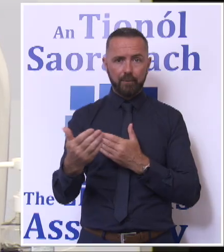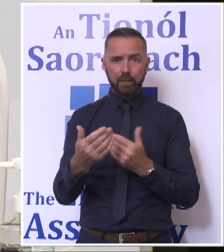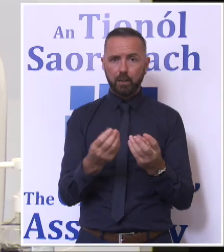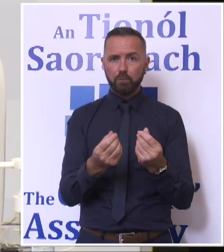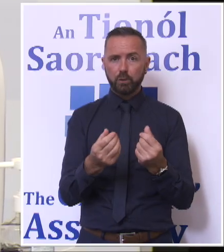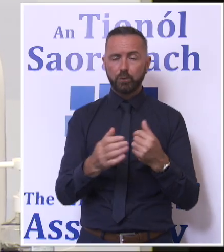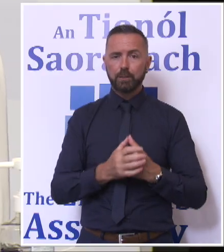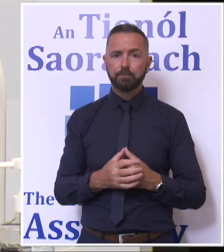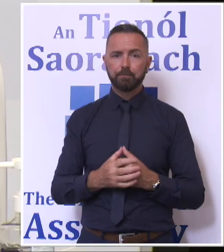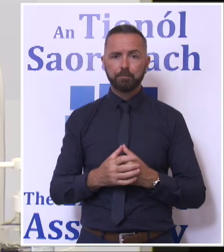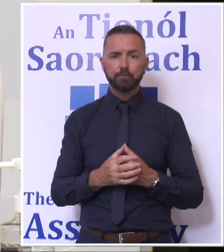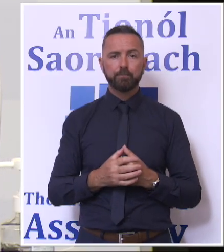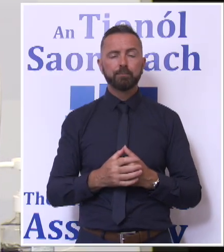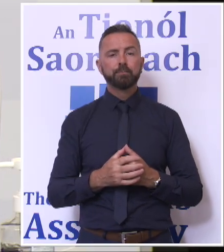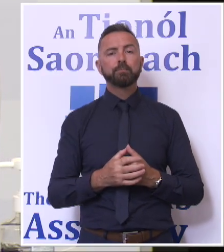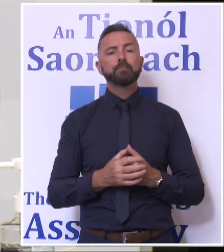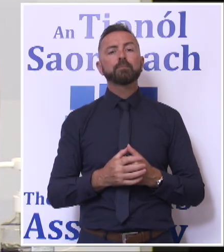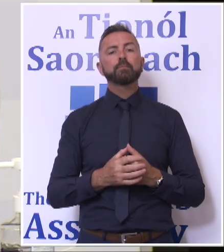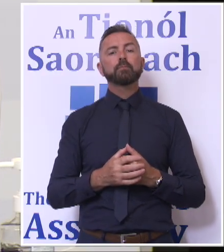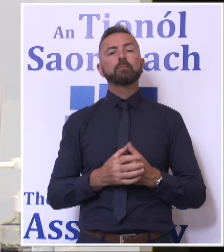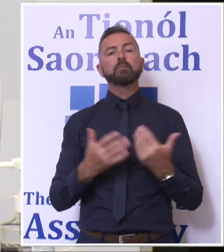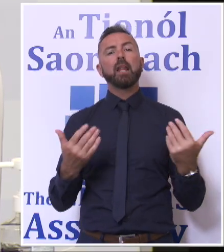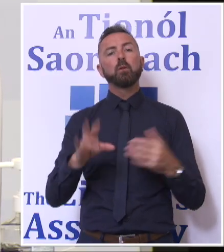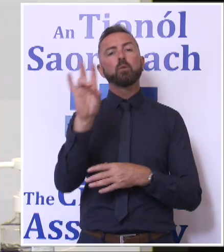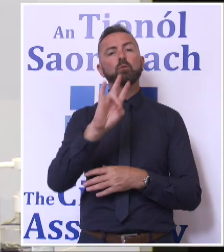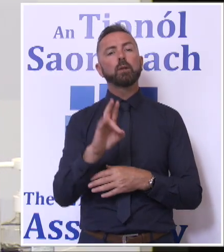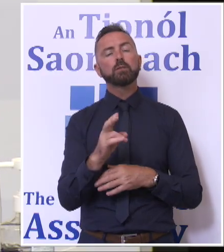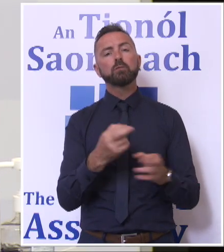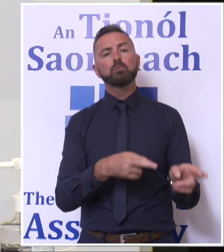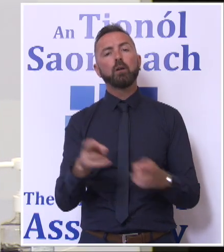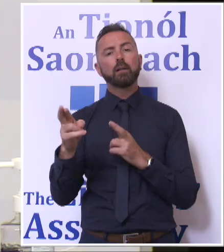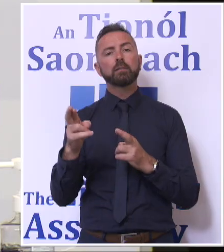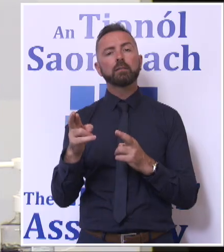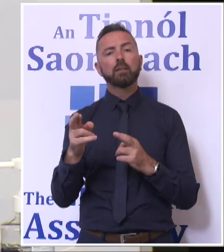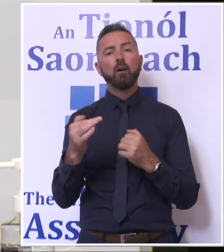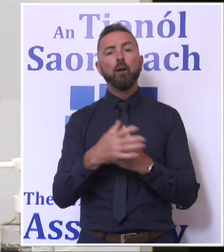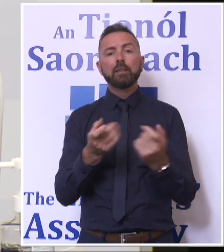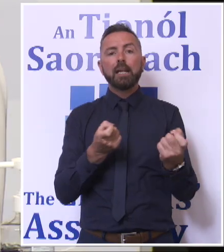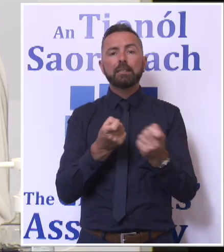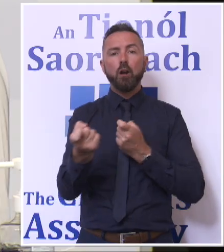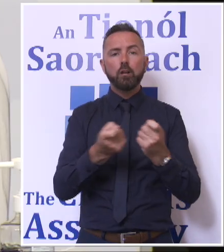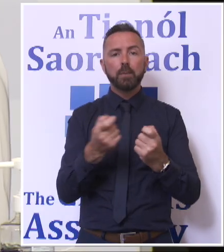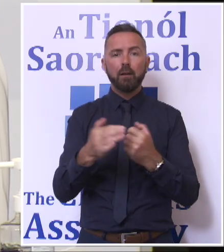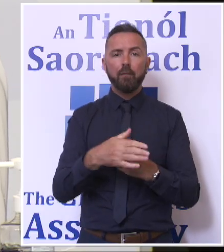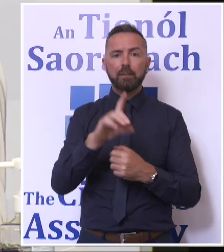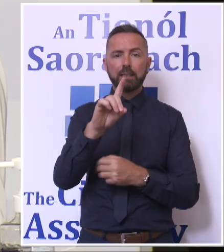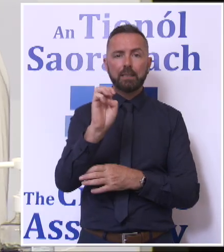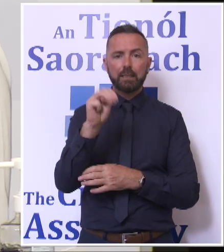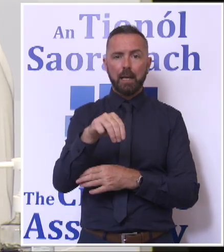resource. The question therefore arises as to the autonomy of the DEM to